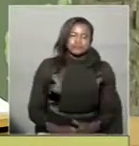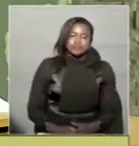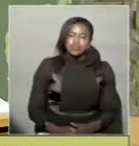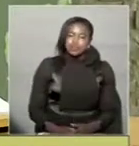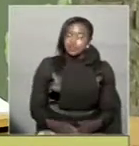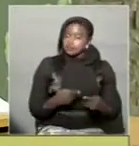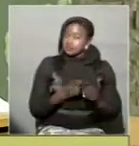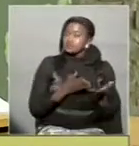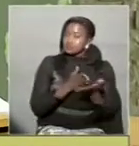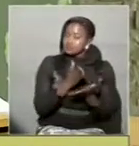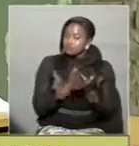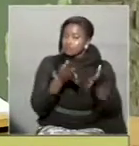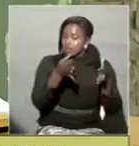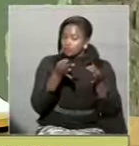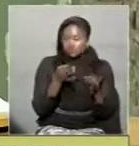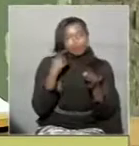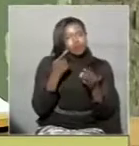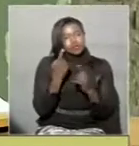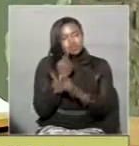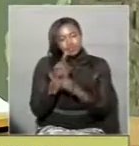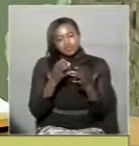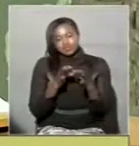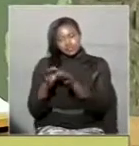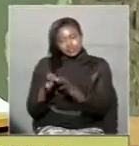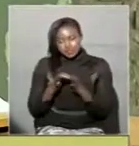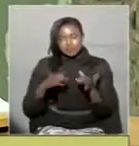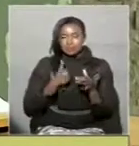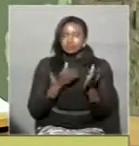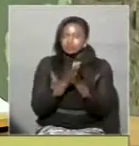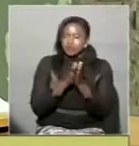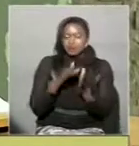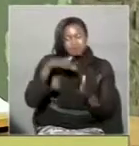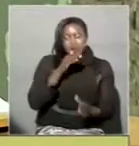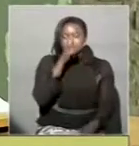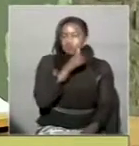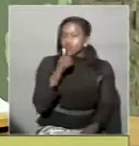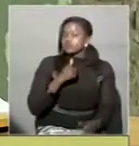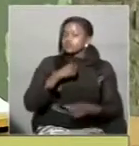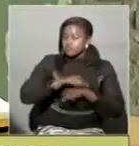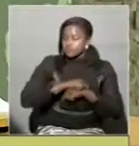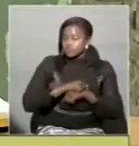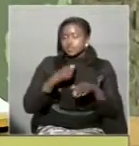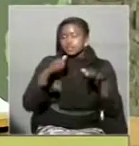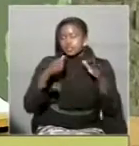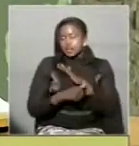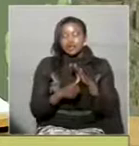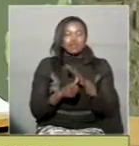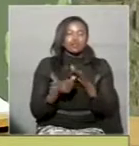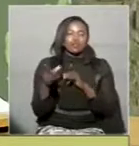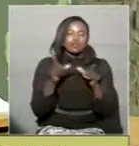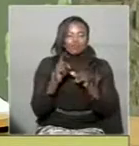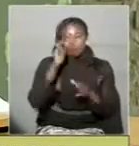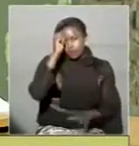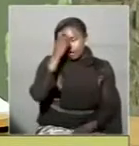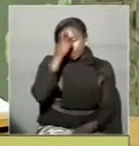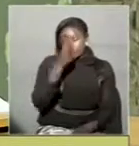actual accountability of the various stakeholders I've talked about, especially for primary school, is really under the purview of the local governments.